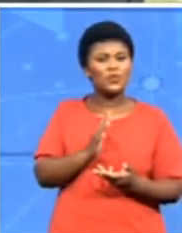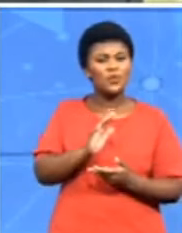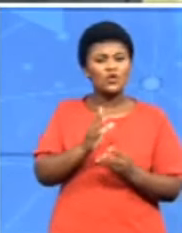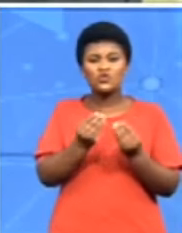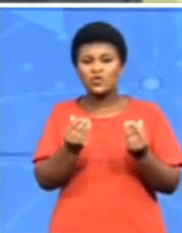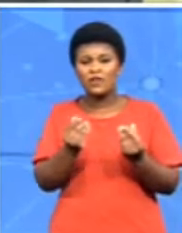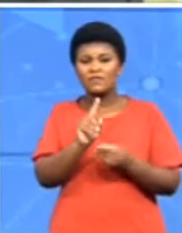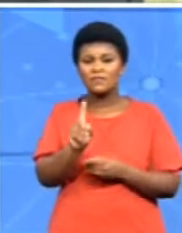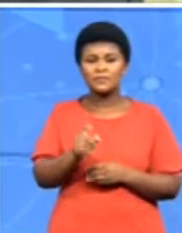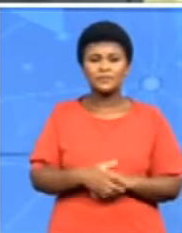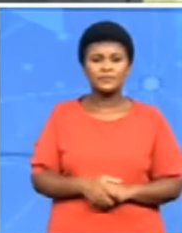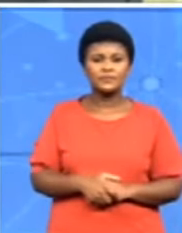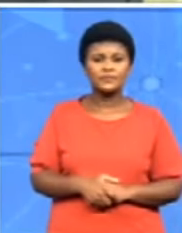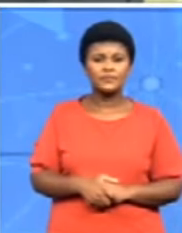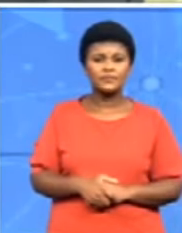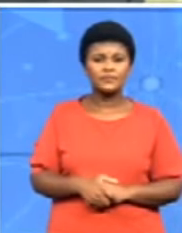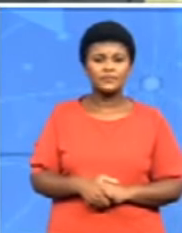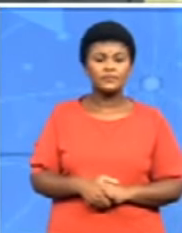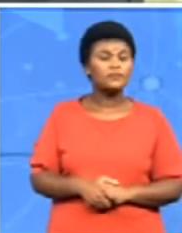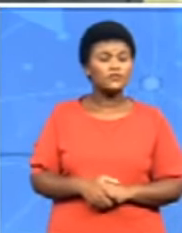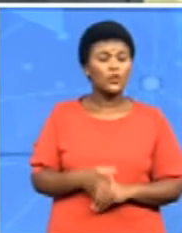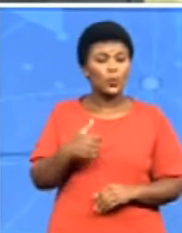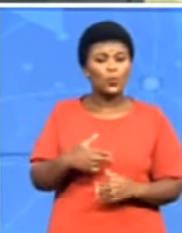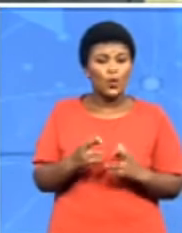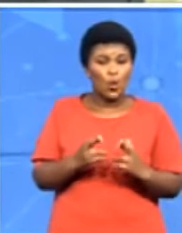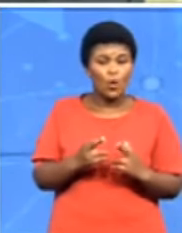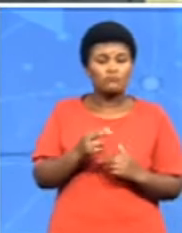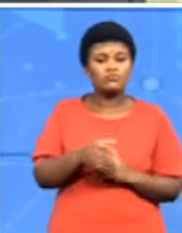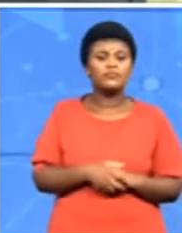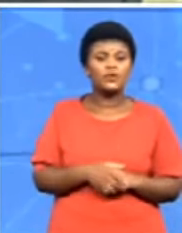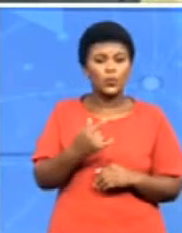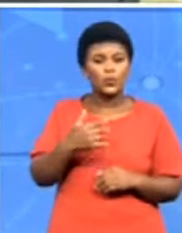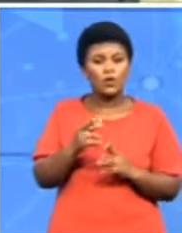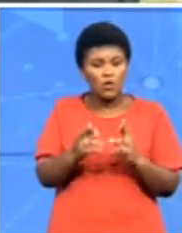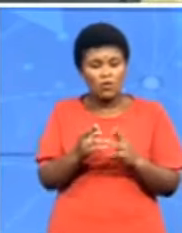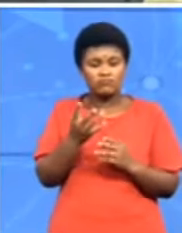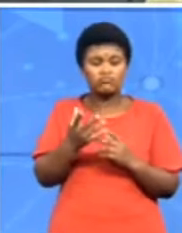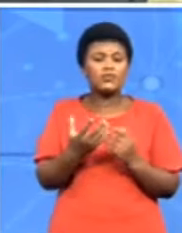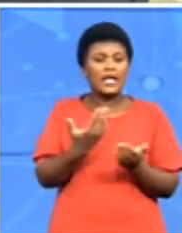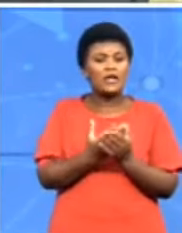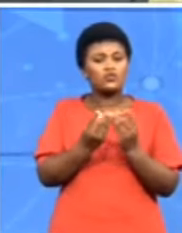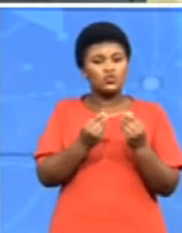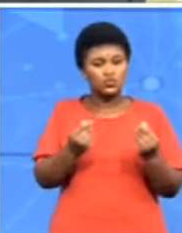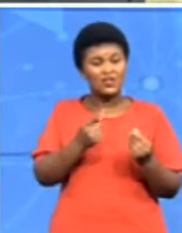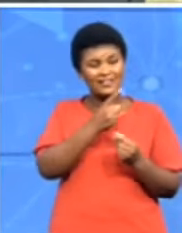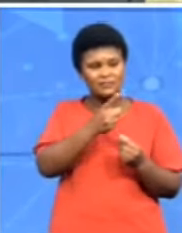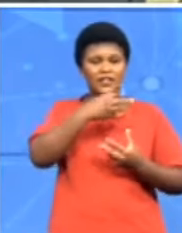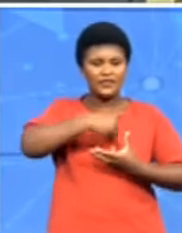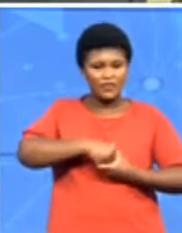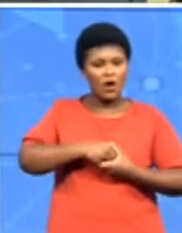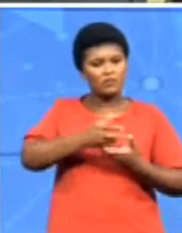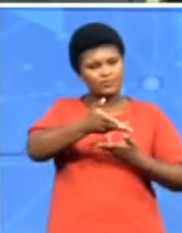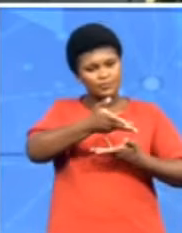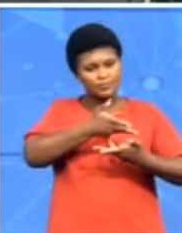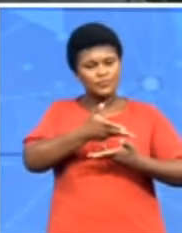We hope so through the cooperation, and to a certain extent, some they've already cooperated, but I would want to leave that to justice because